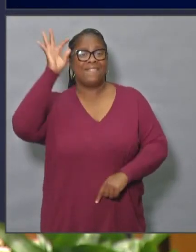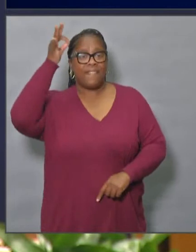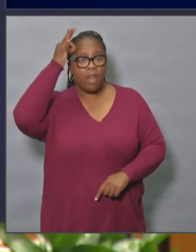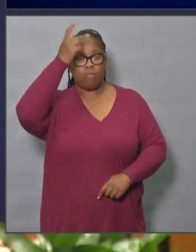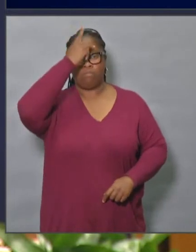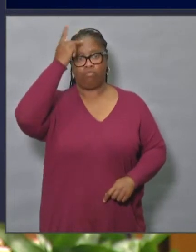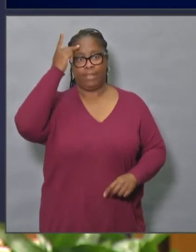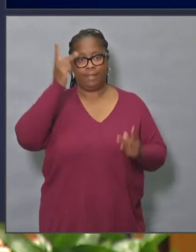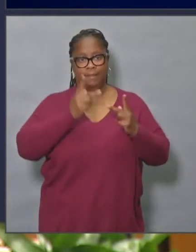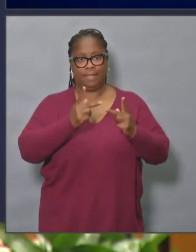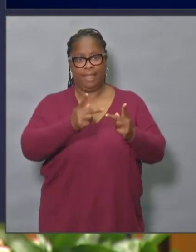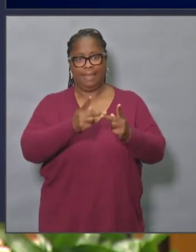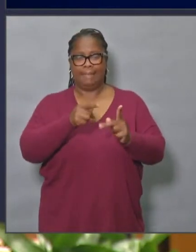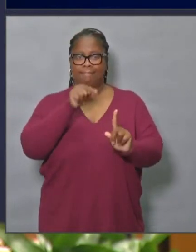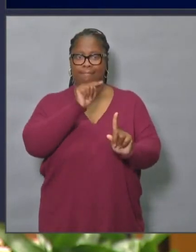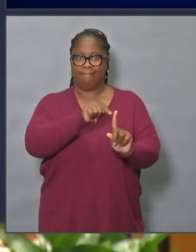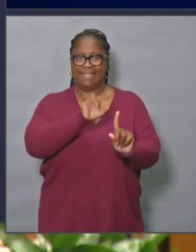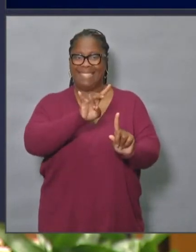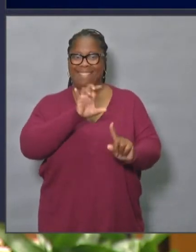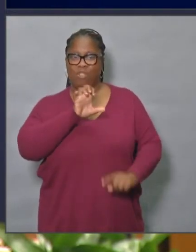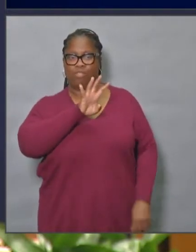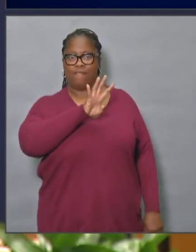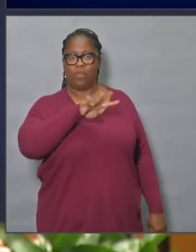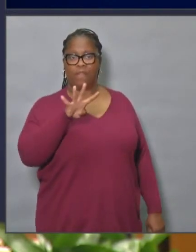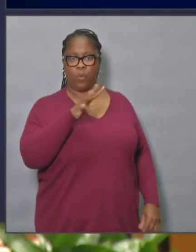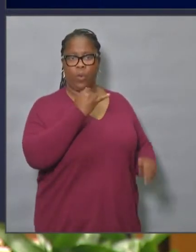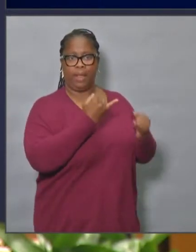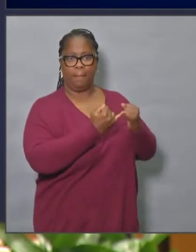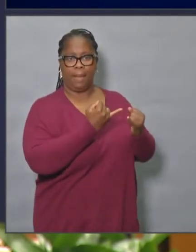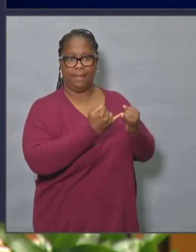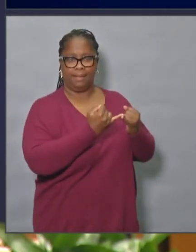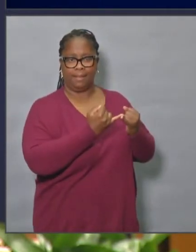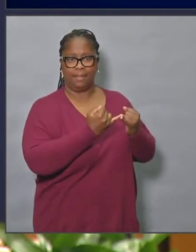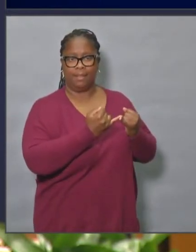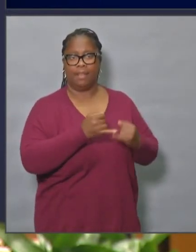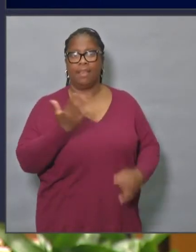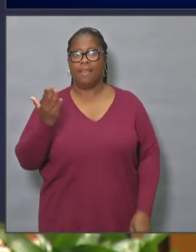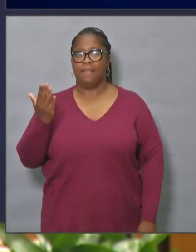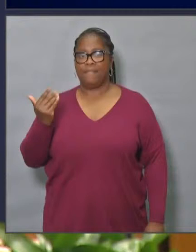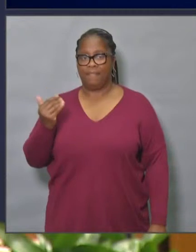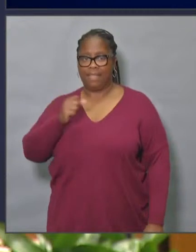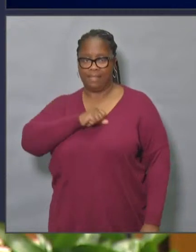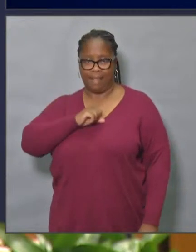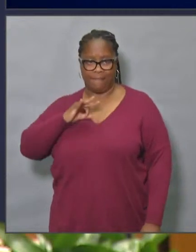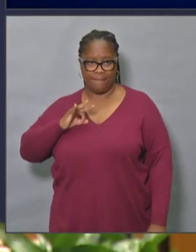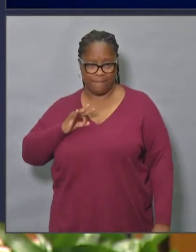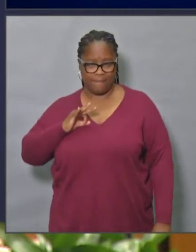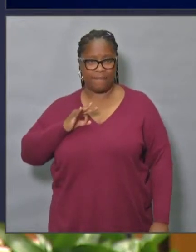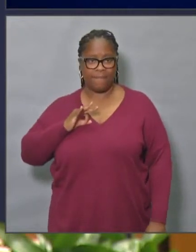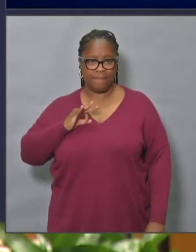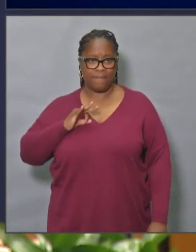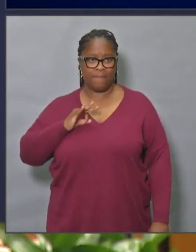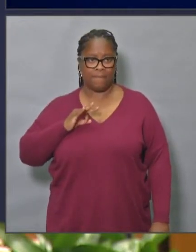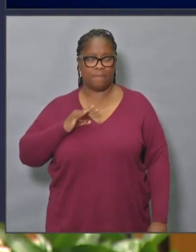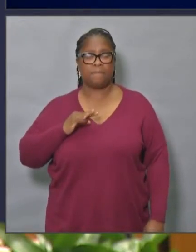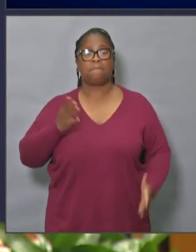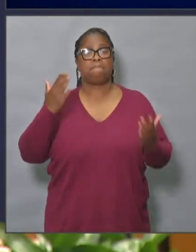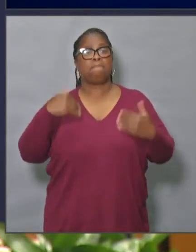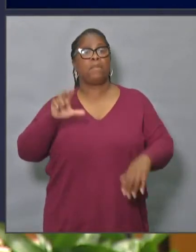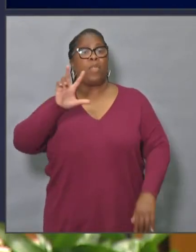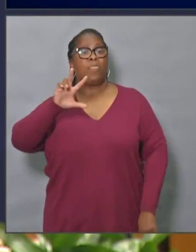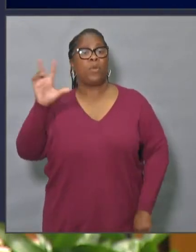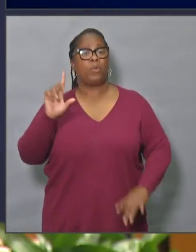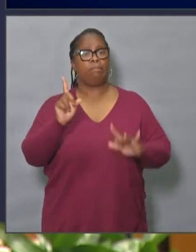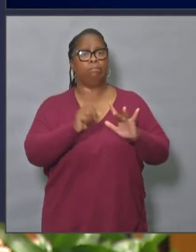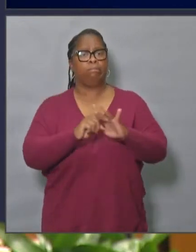facilities, 744 among people who are incarcerated, and 15 among staff. There are 33 cases